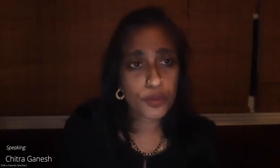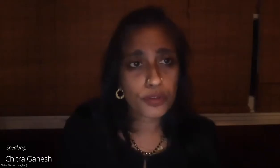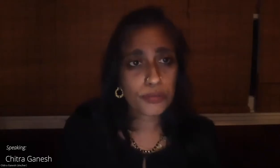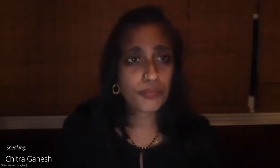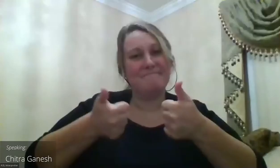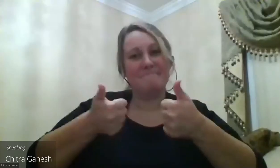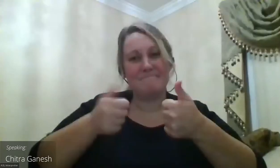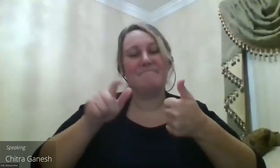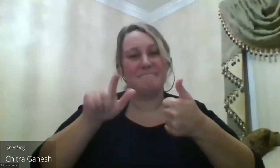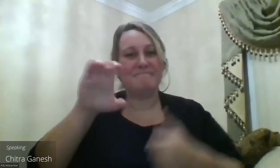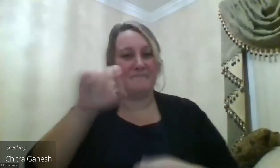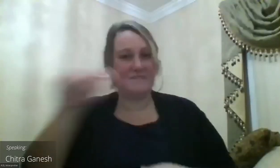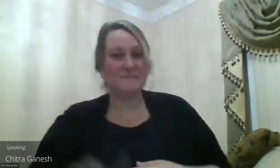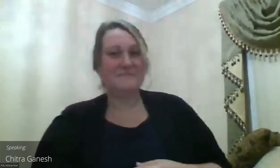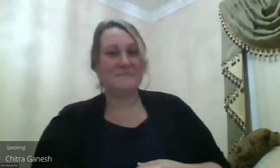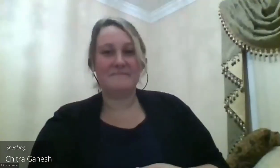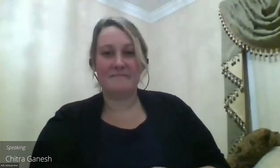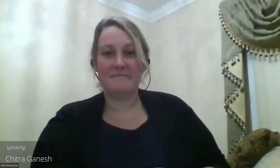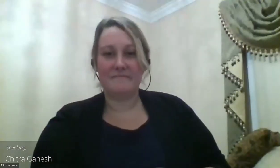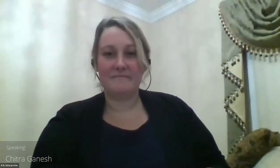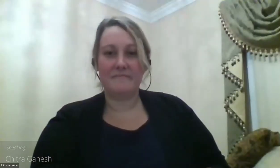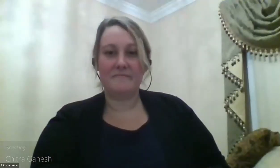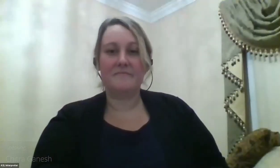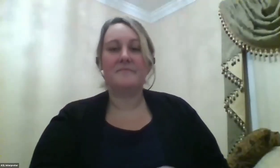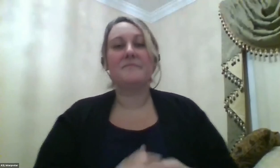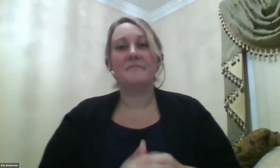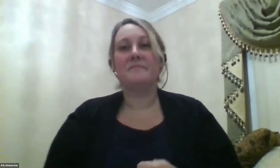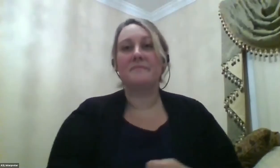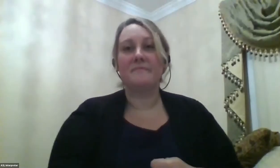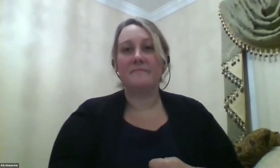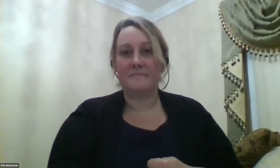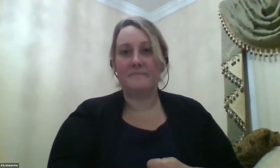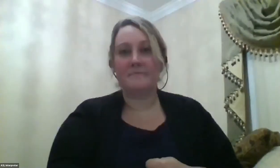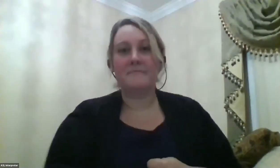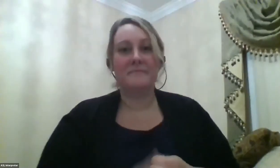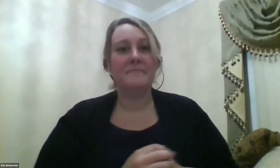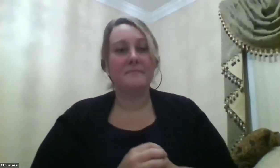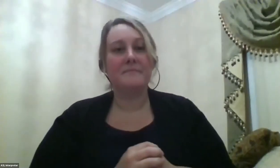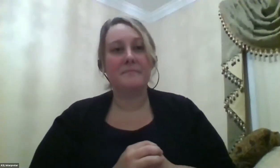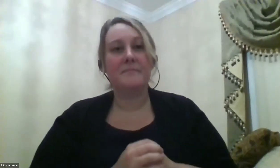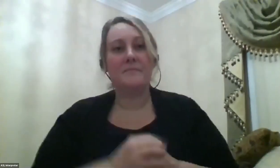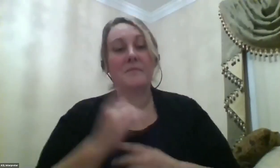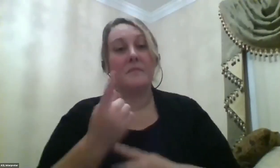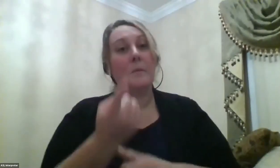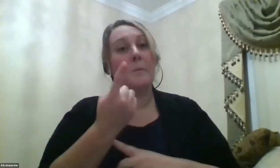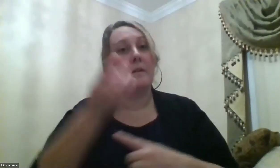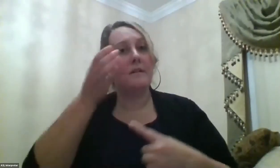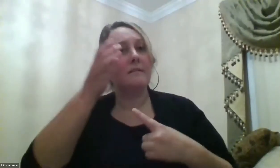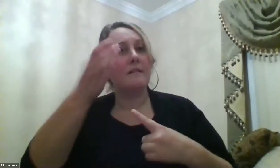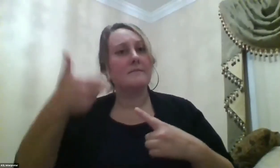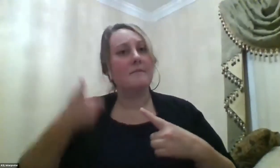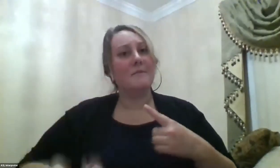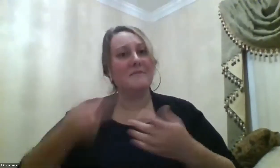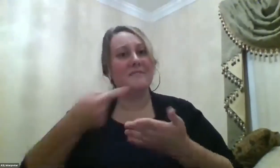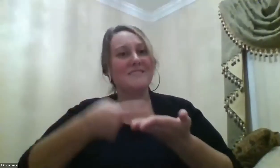before in my work and just in terms of the structure of myth is that there's one of the